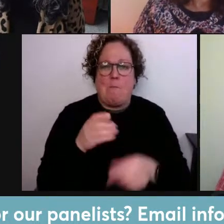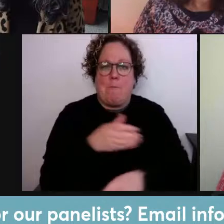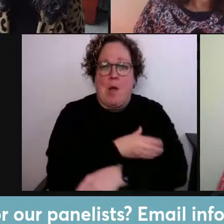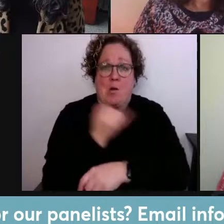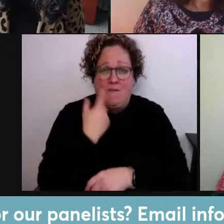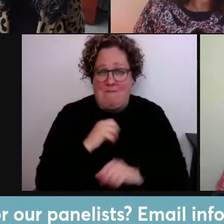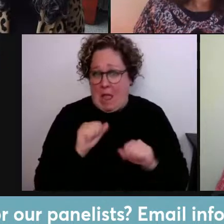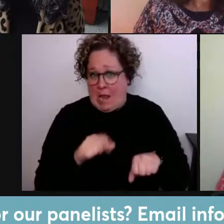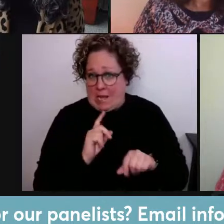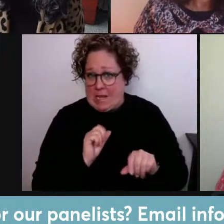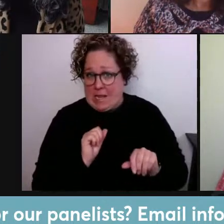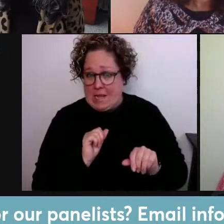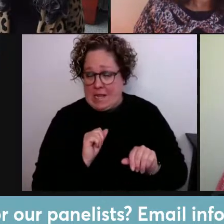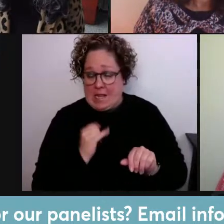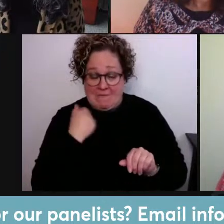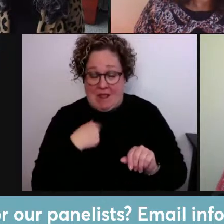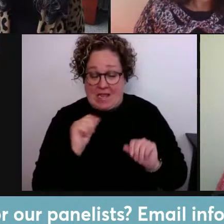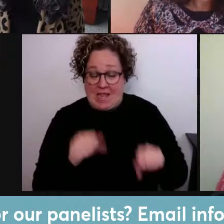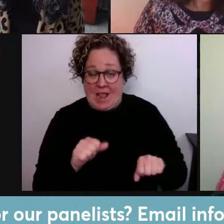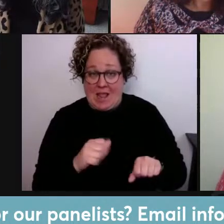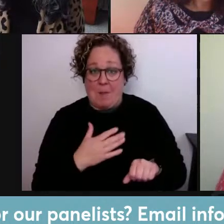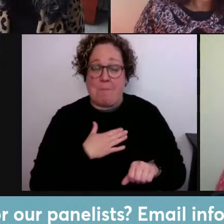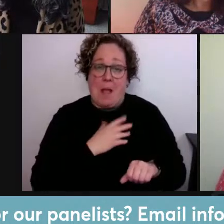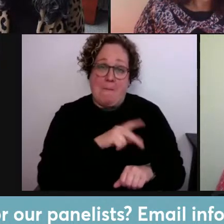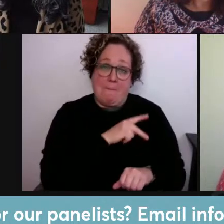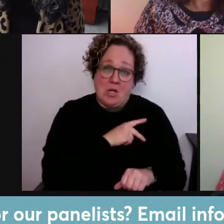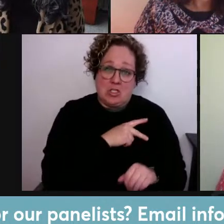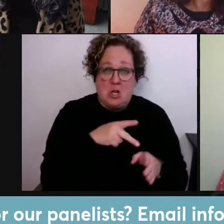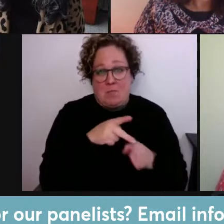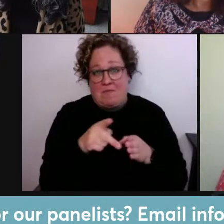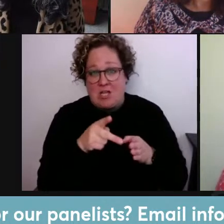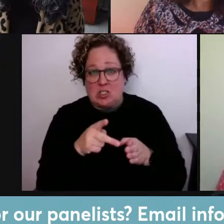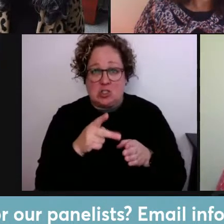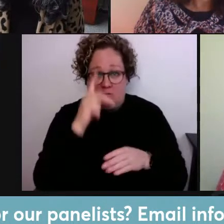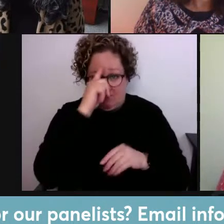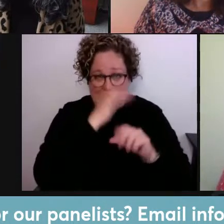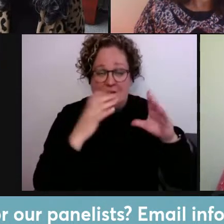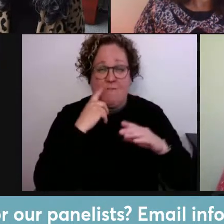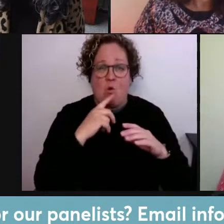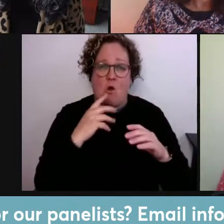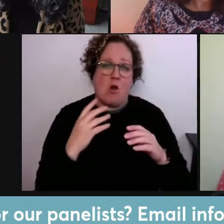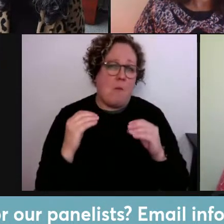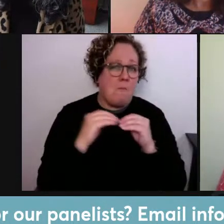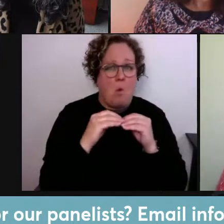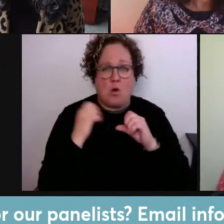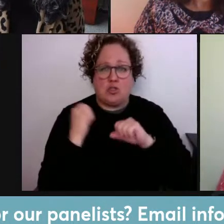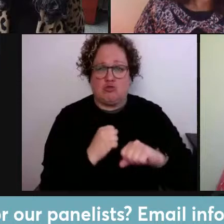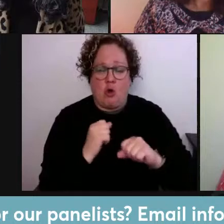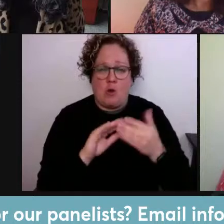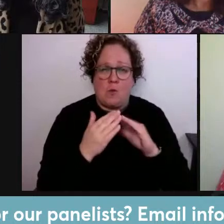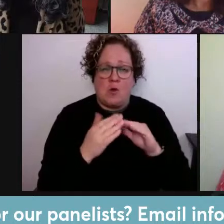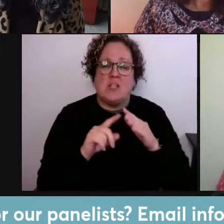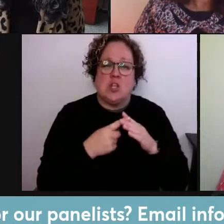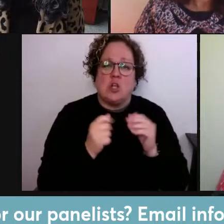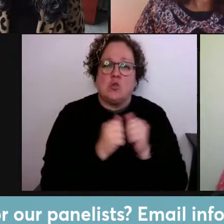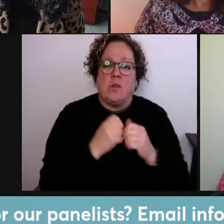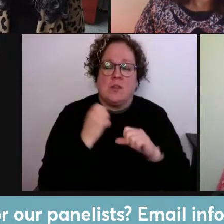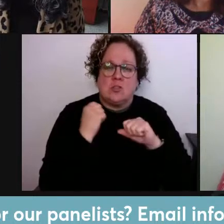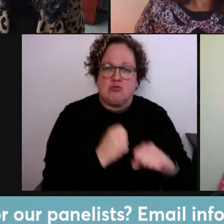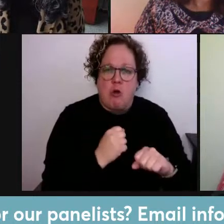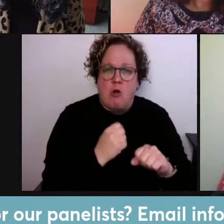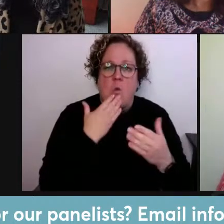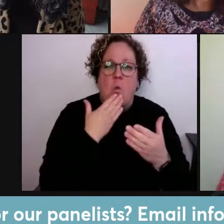what I, my personal professional vision for a stronger community starts with strong,